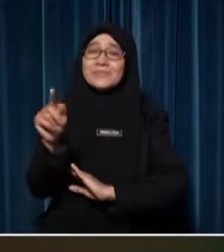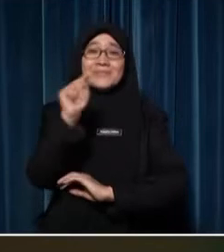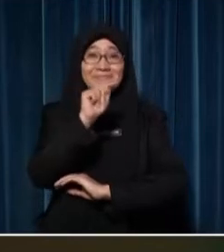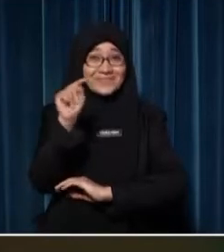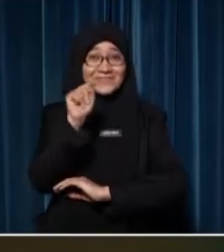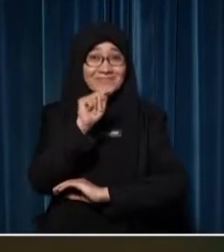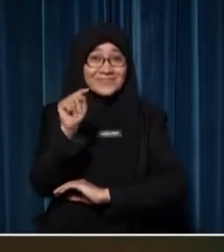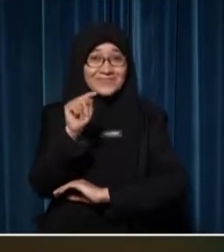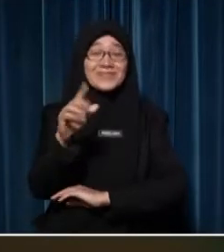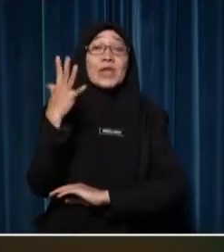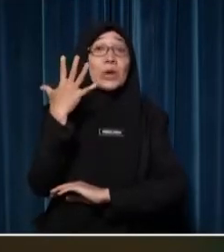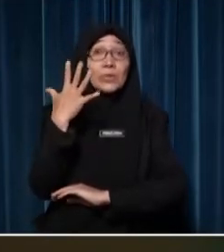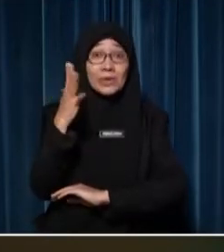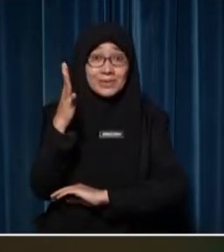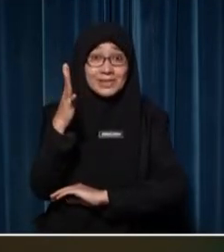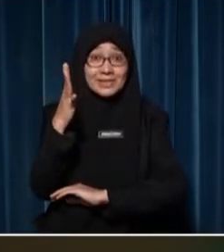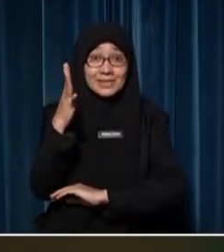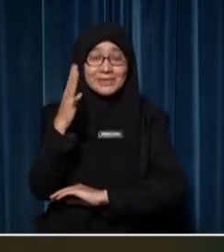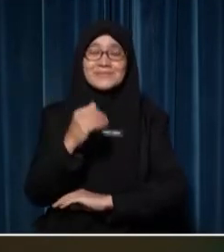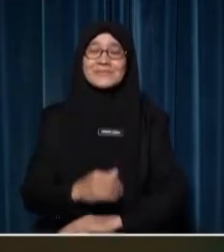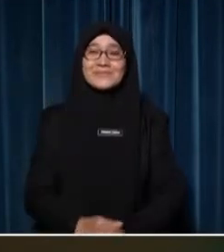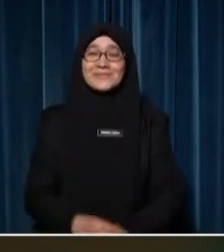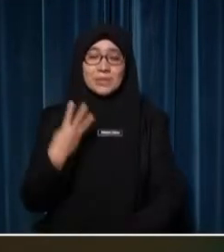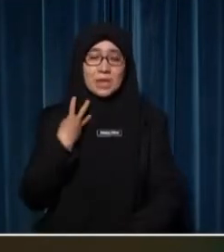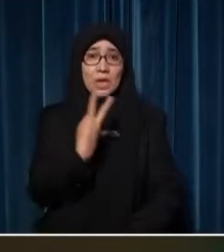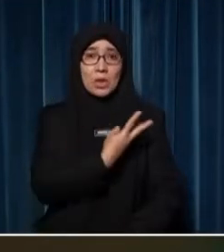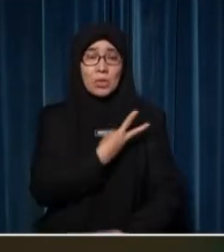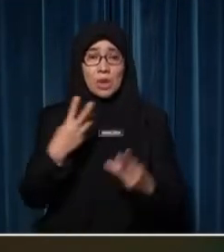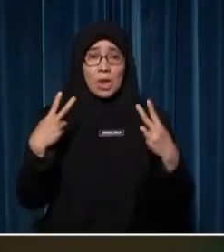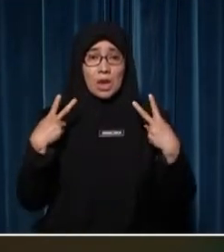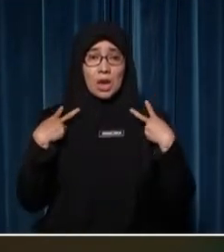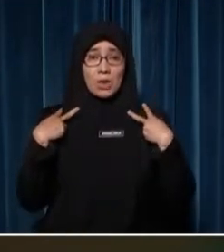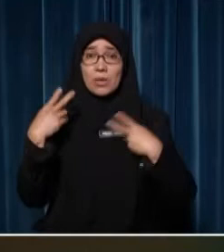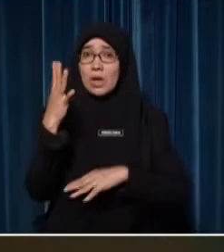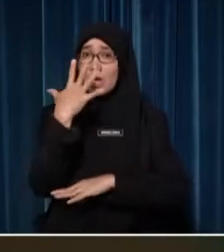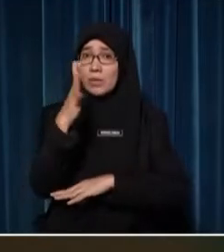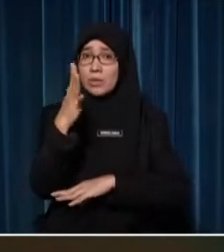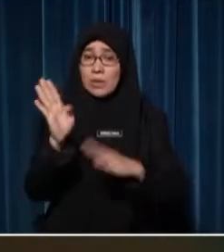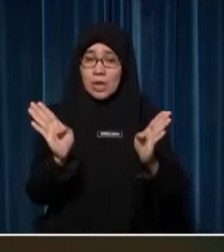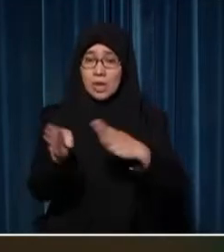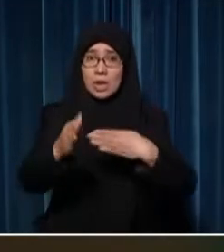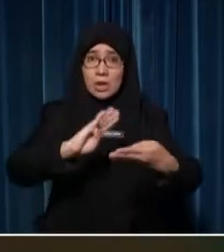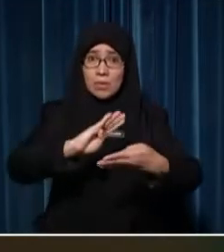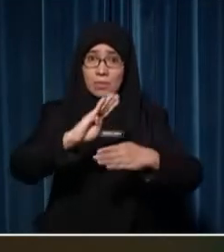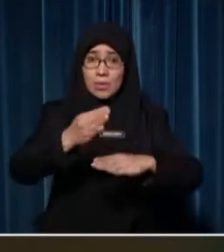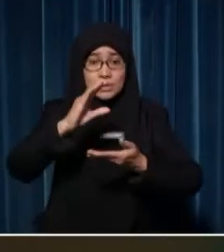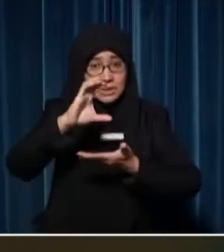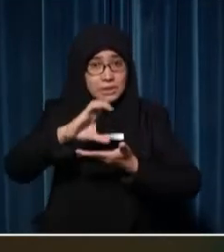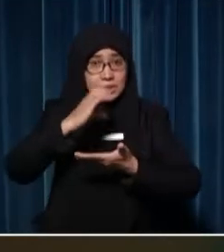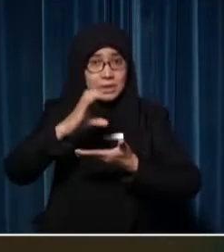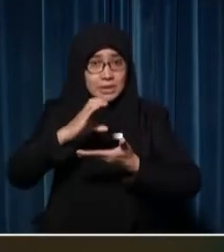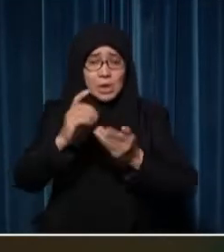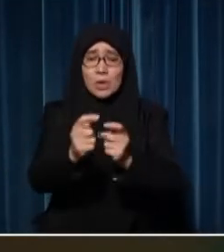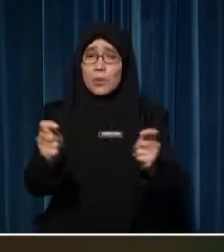equal to 15. We have 15 boxes of cereals all